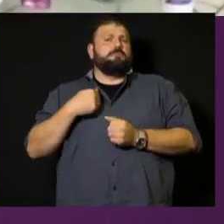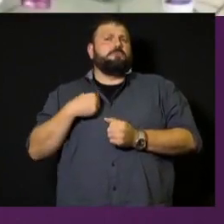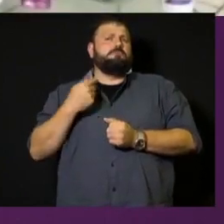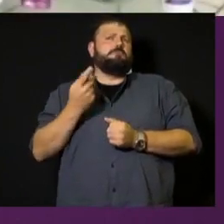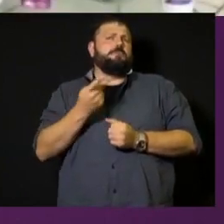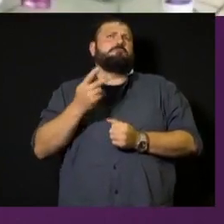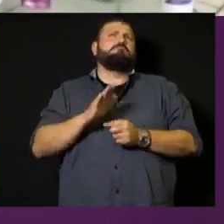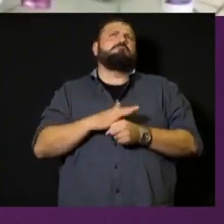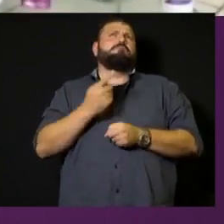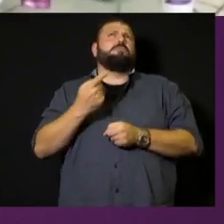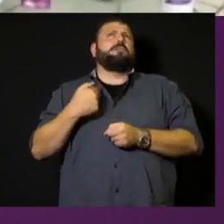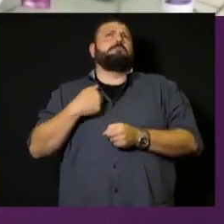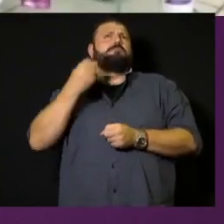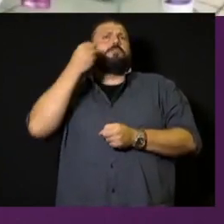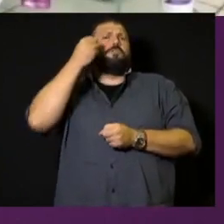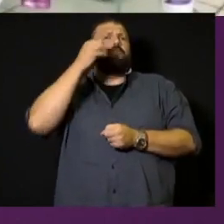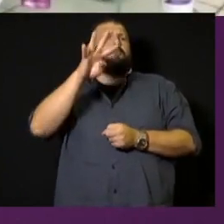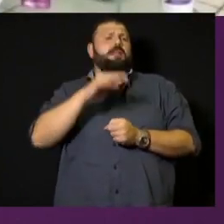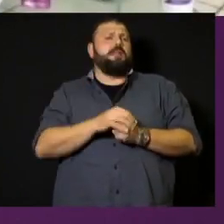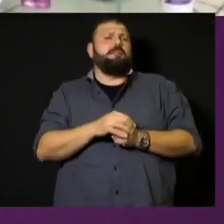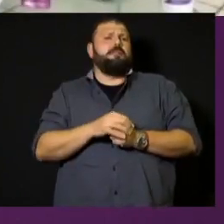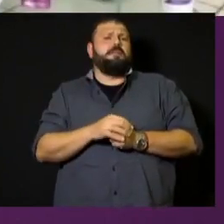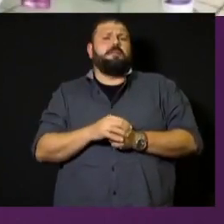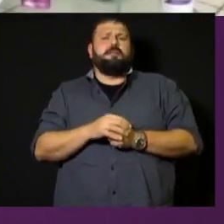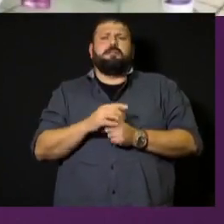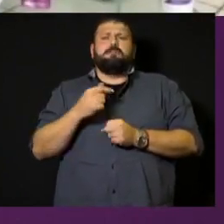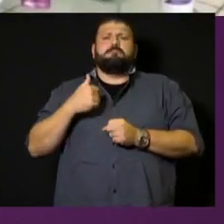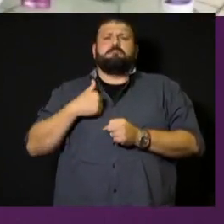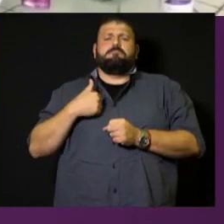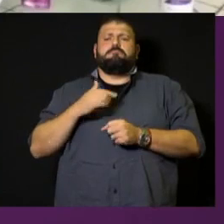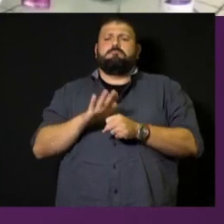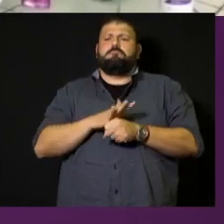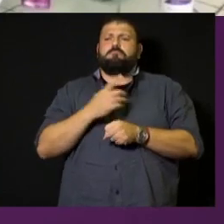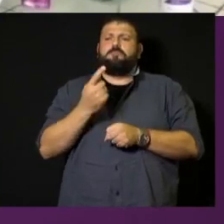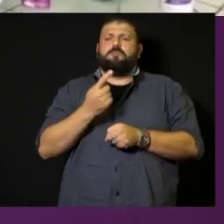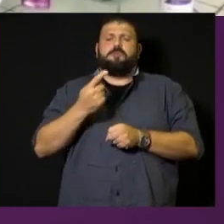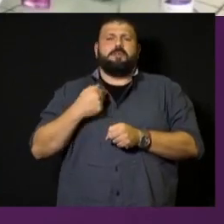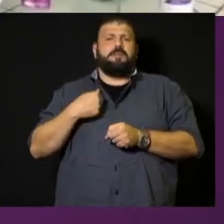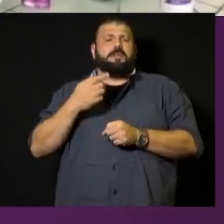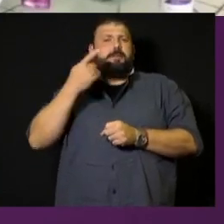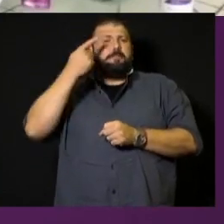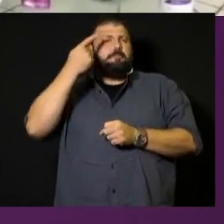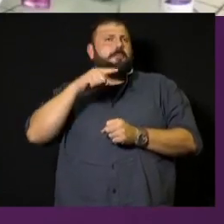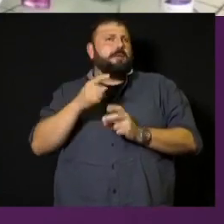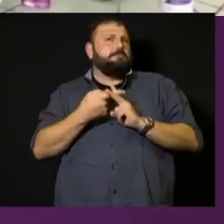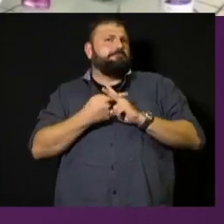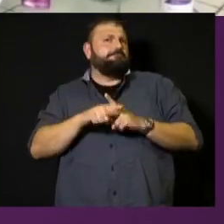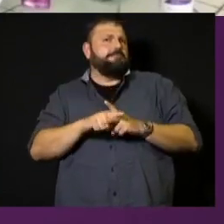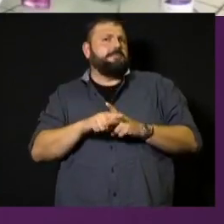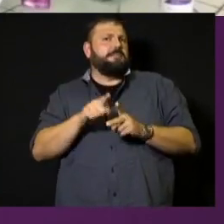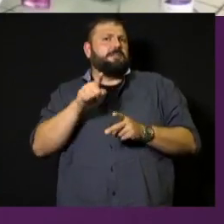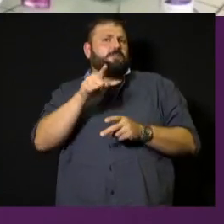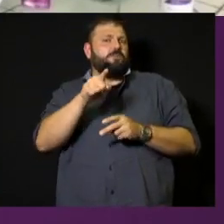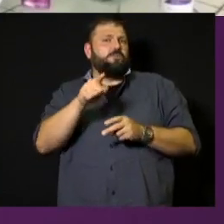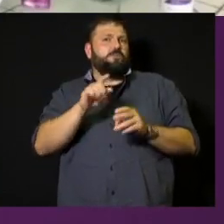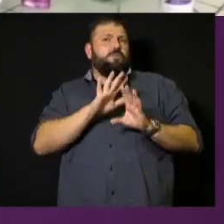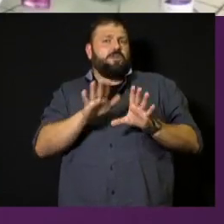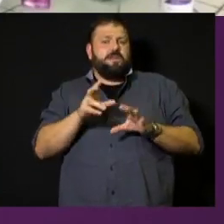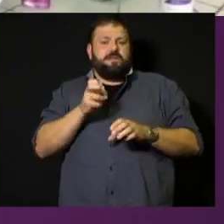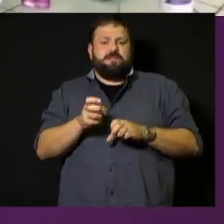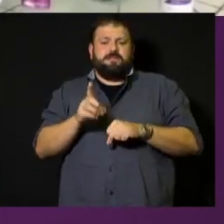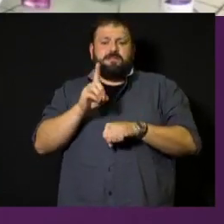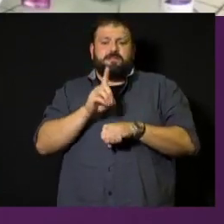If you are watching this meeting, why OmniLife? Well, the answer is in yourself,